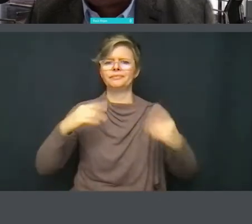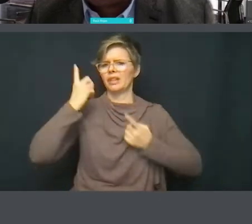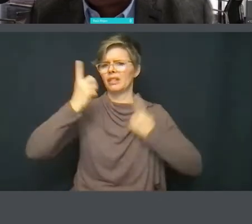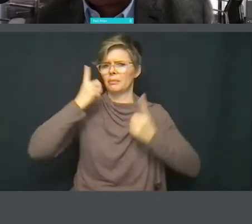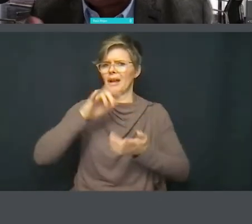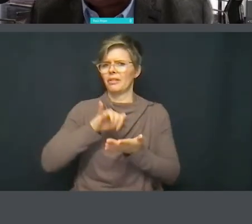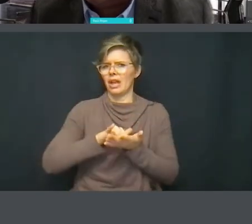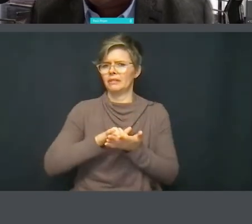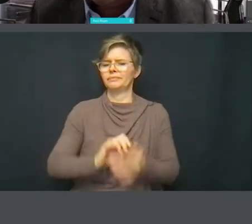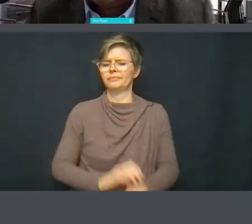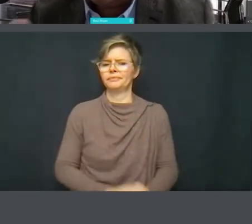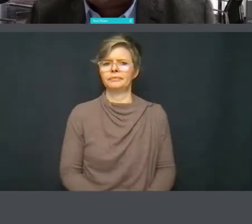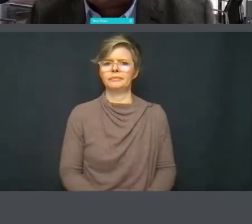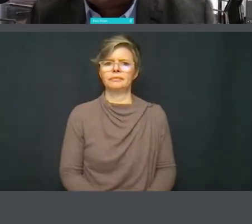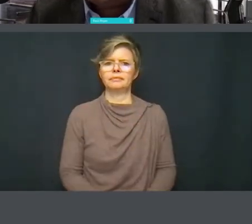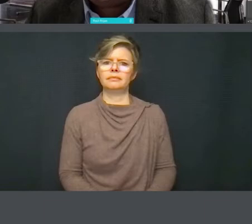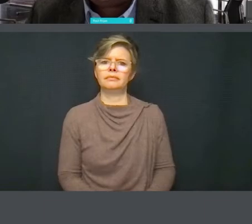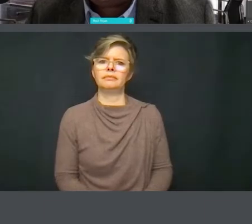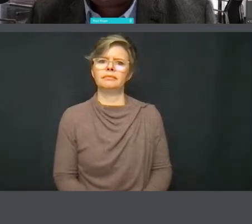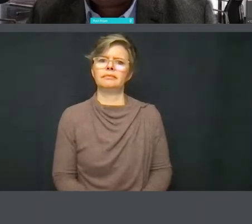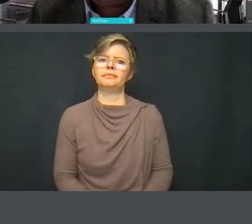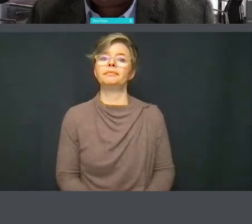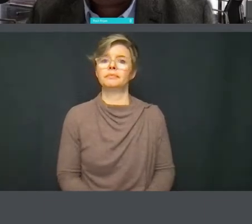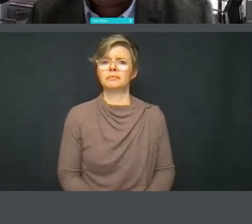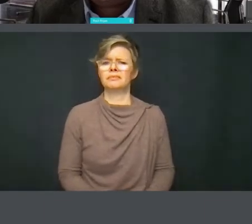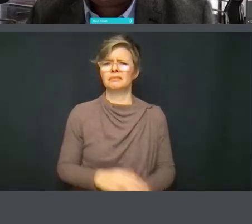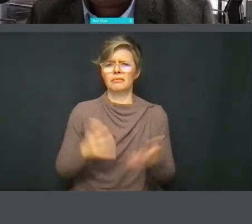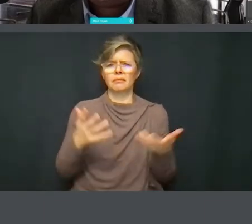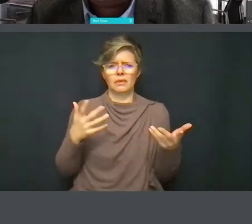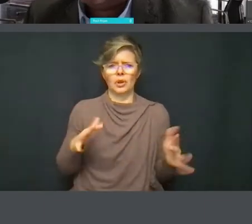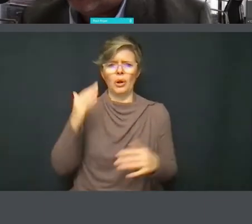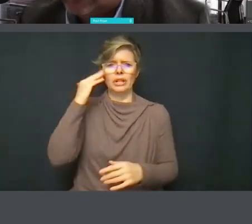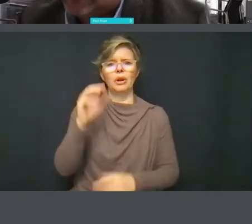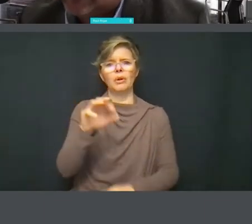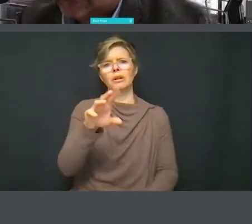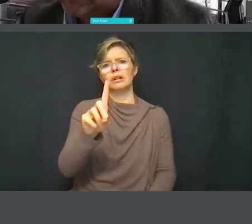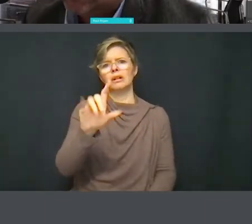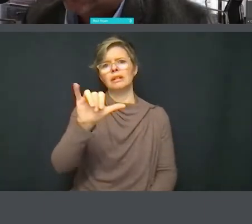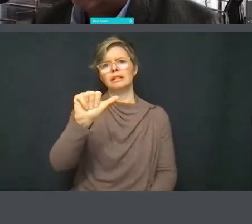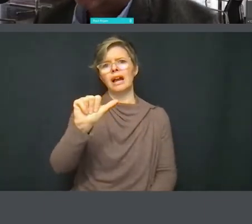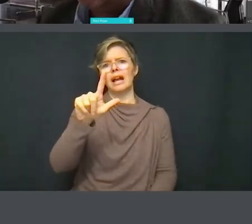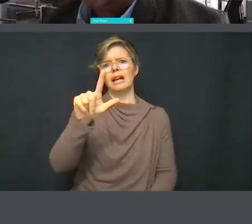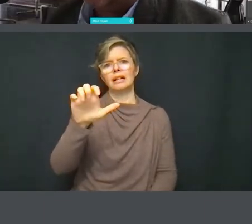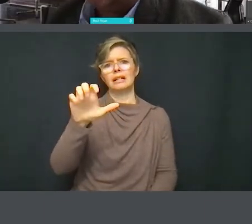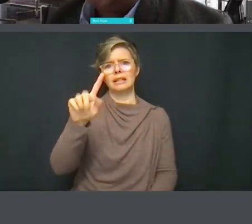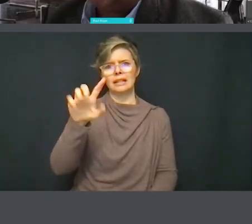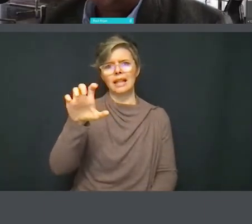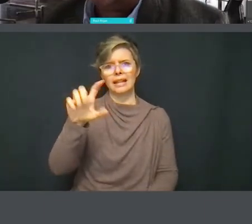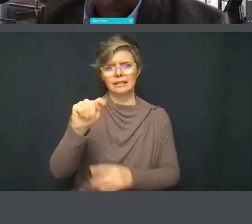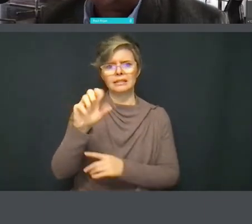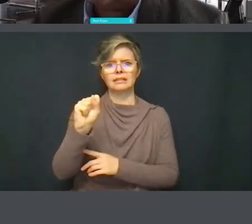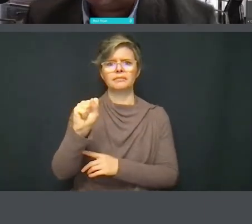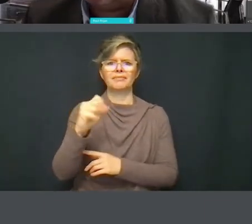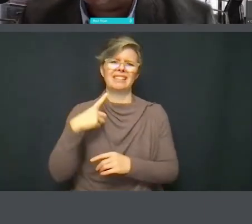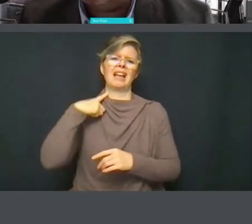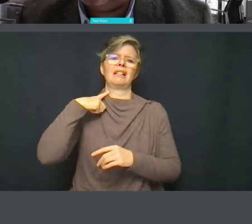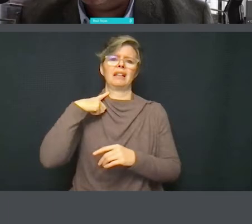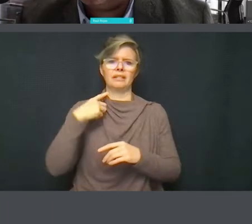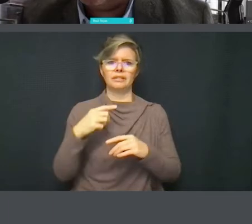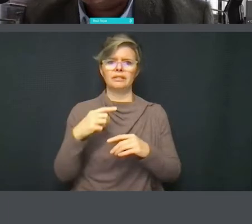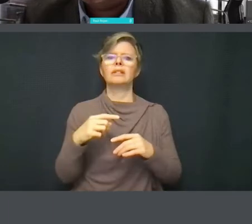So real basic info, most of you are already aware of this. Do you know resources for those of you who want to become